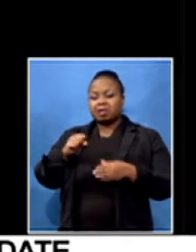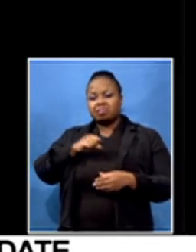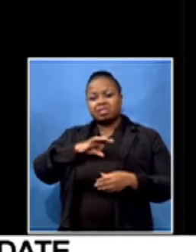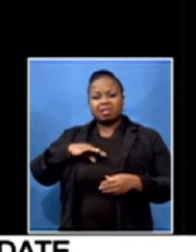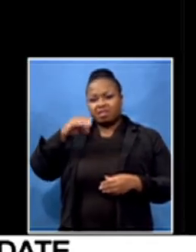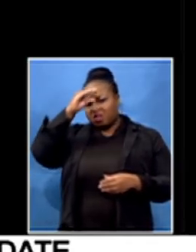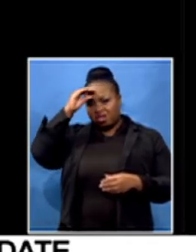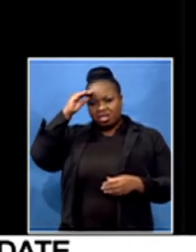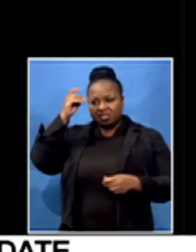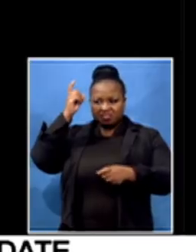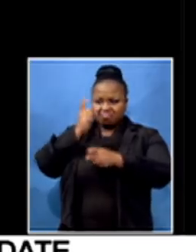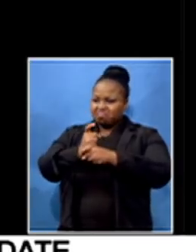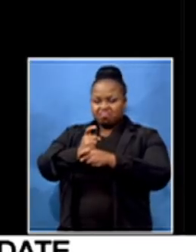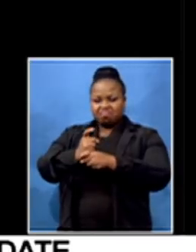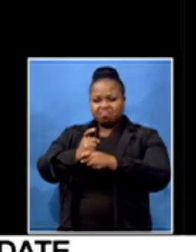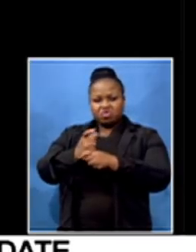to the lack of PPEs.